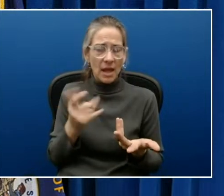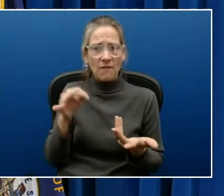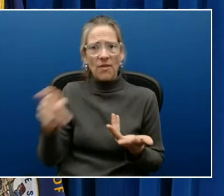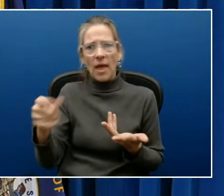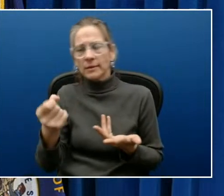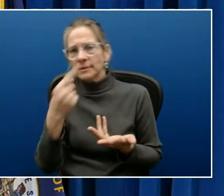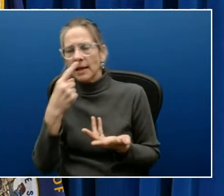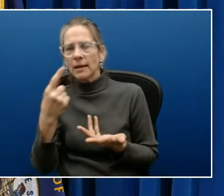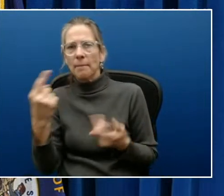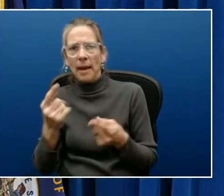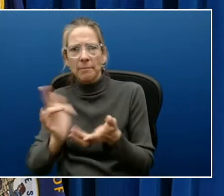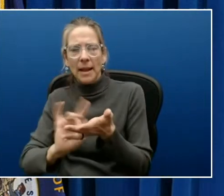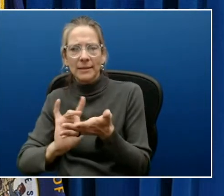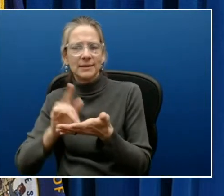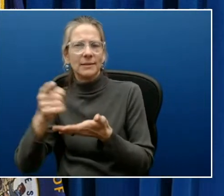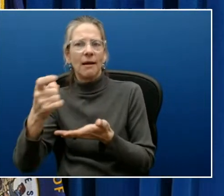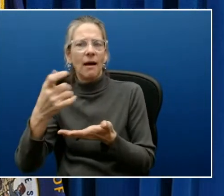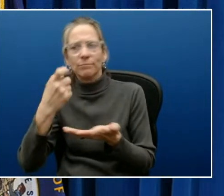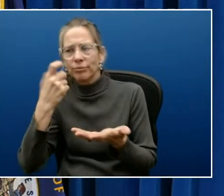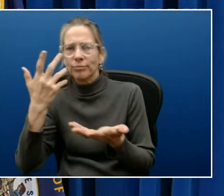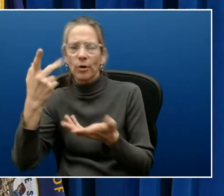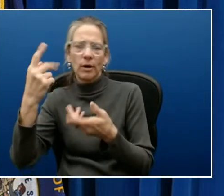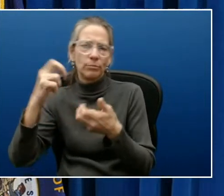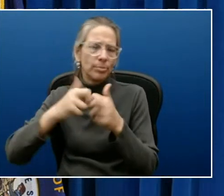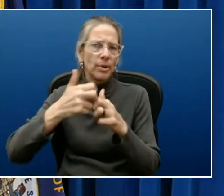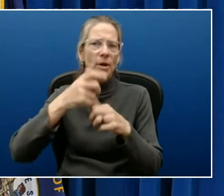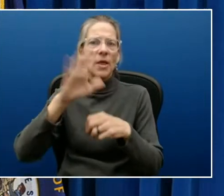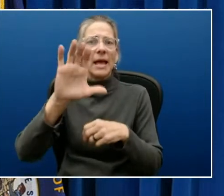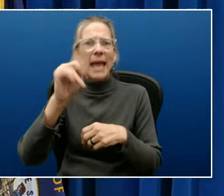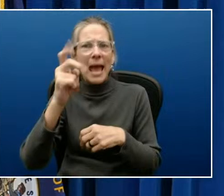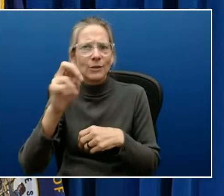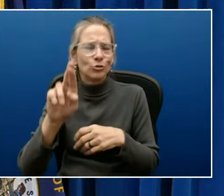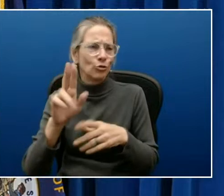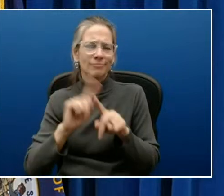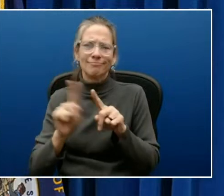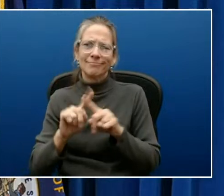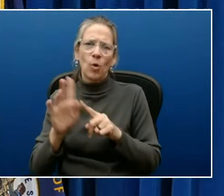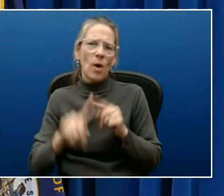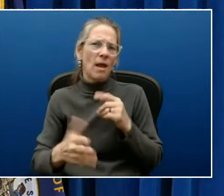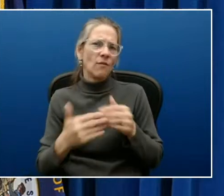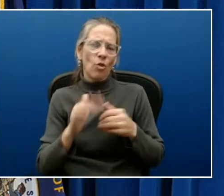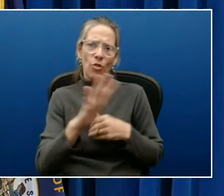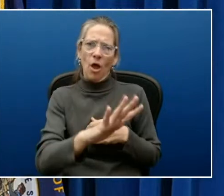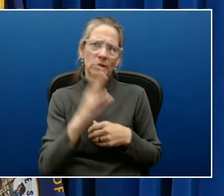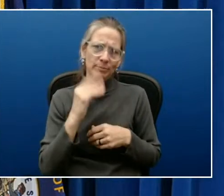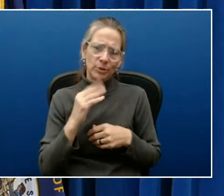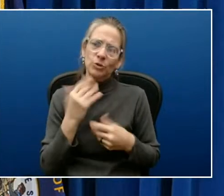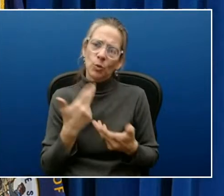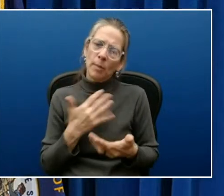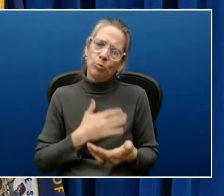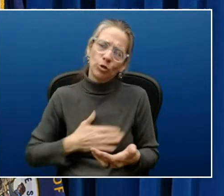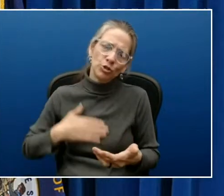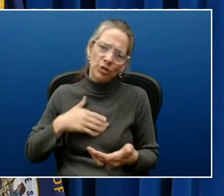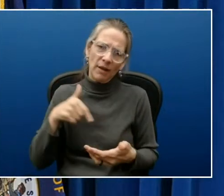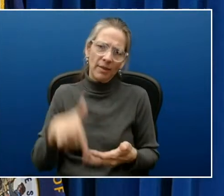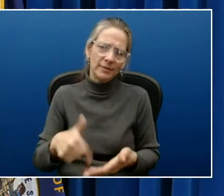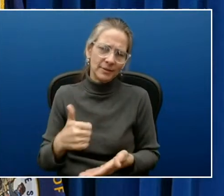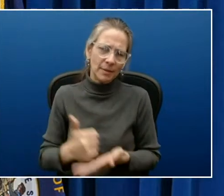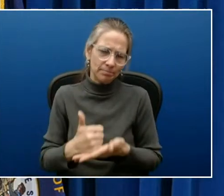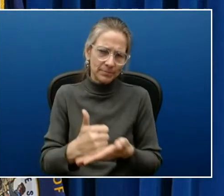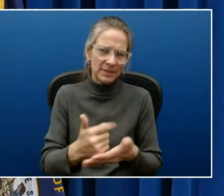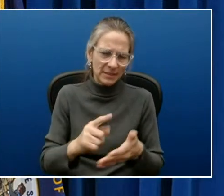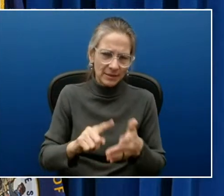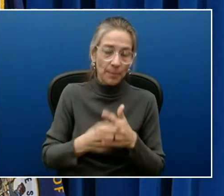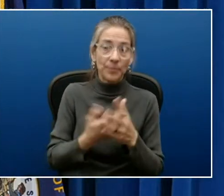might help them as they're going through their cancer treatments. So we appreciate this big step. We're also happy to announce that